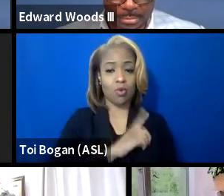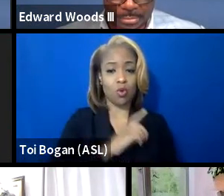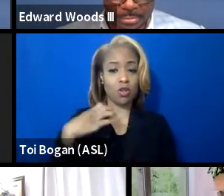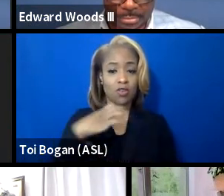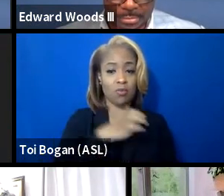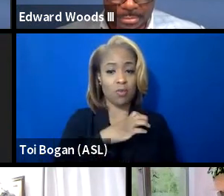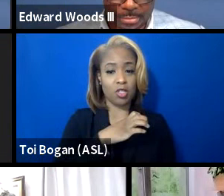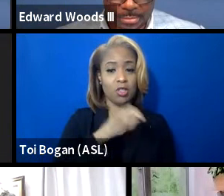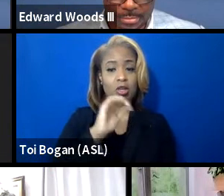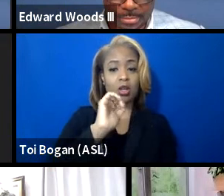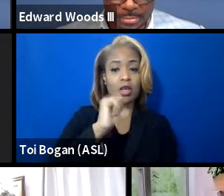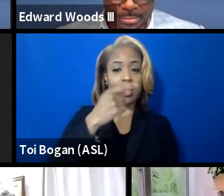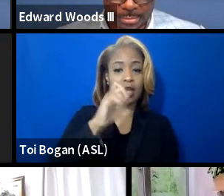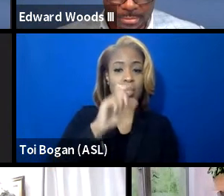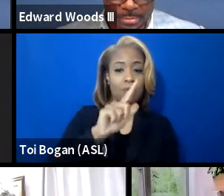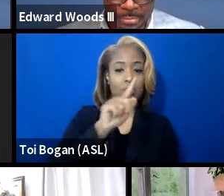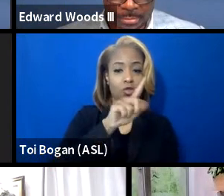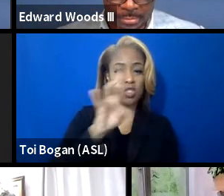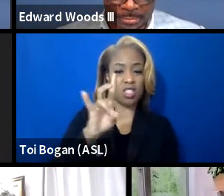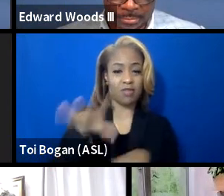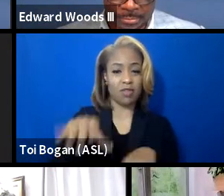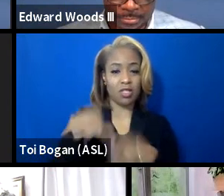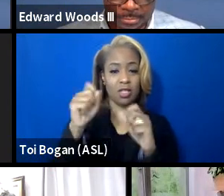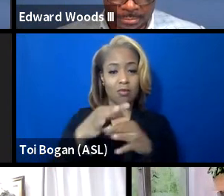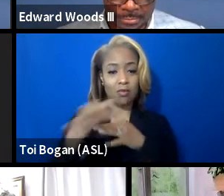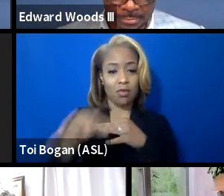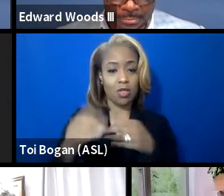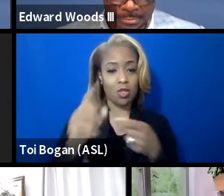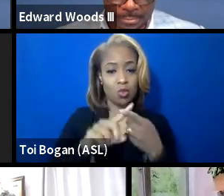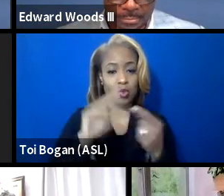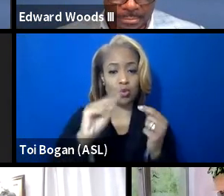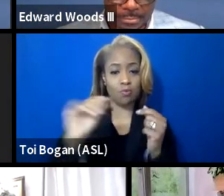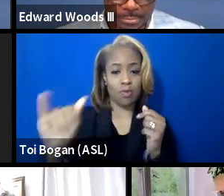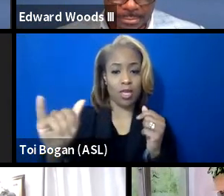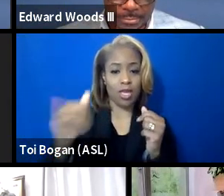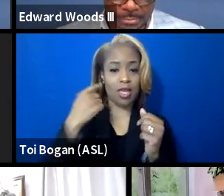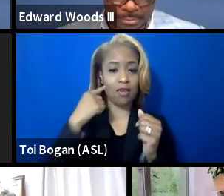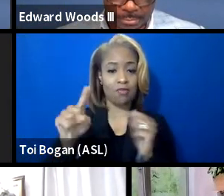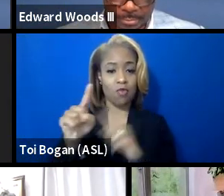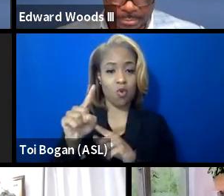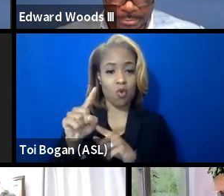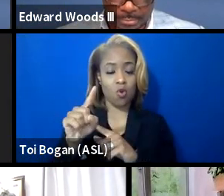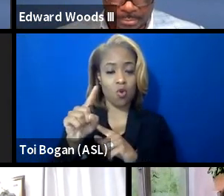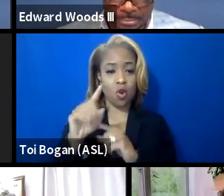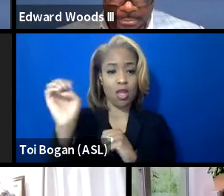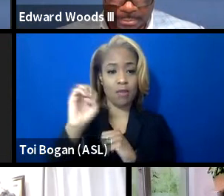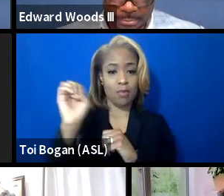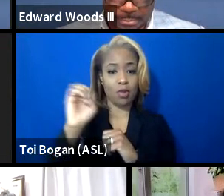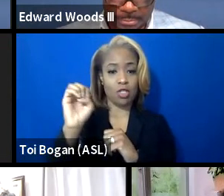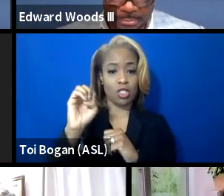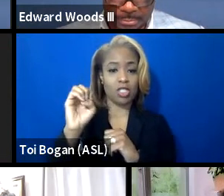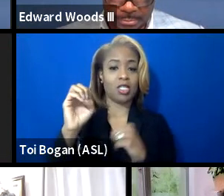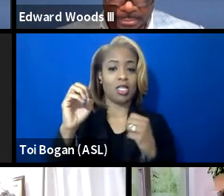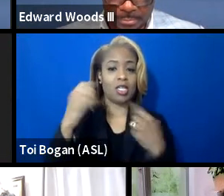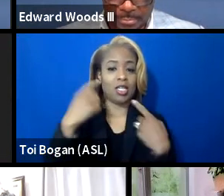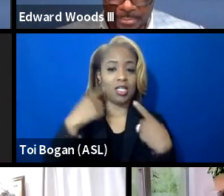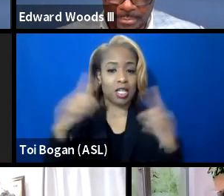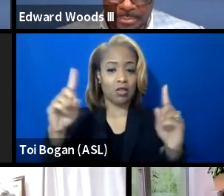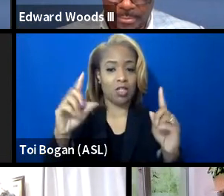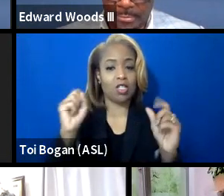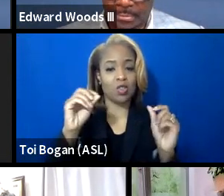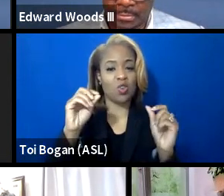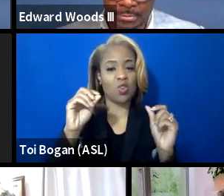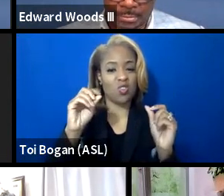April 27th, adopted the extension through May for the emergency declaration. So that would